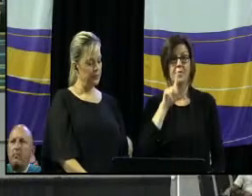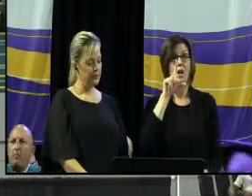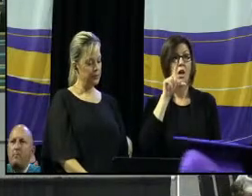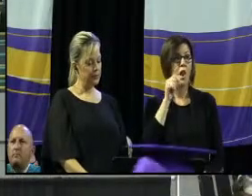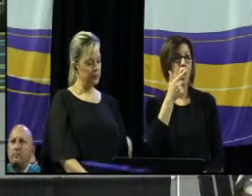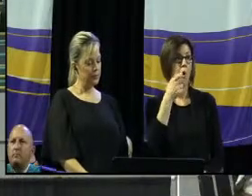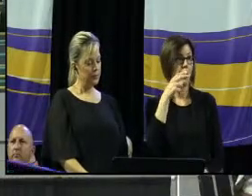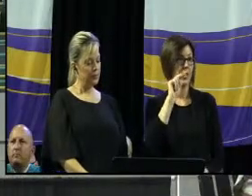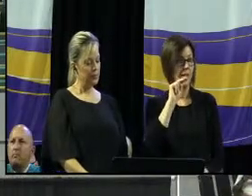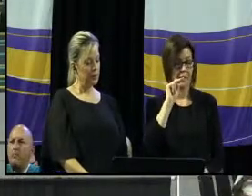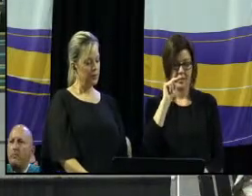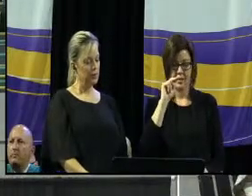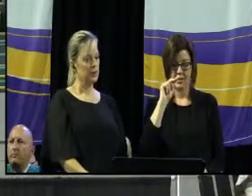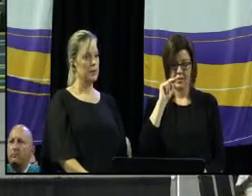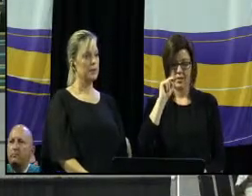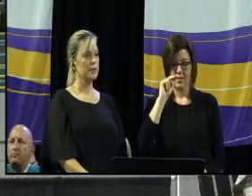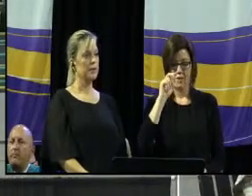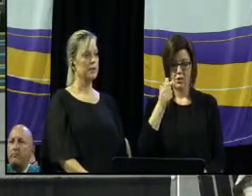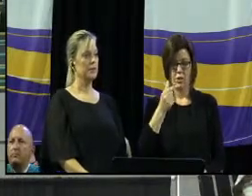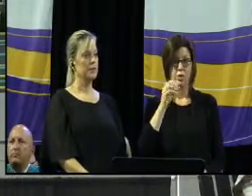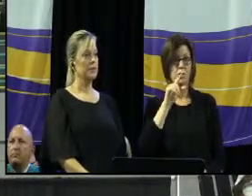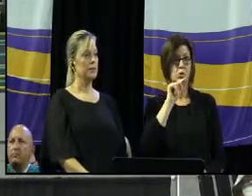Logan Elizabeth Gatula.